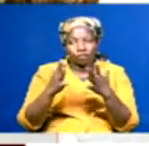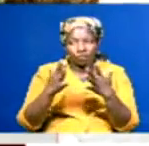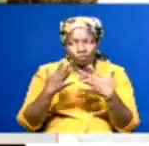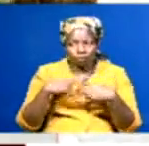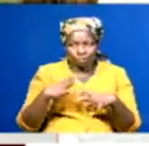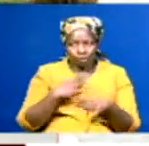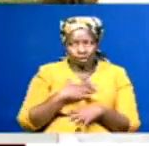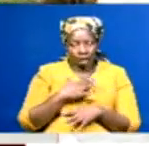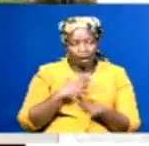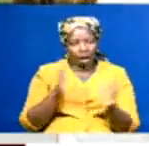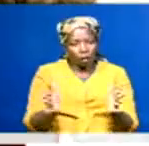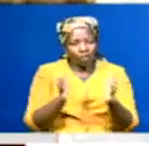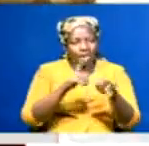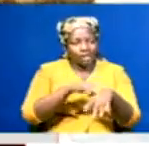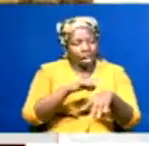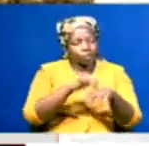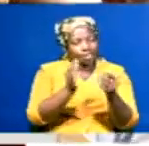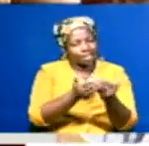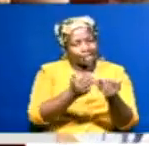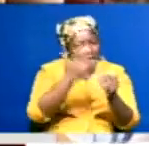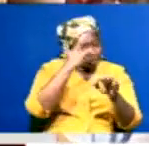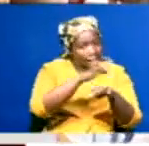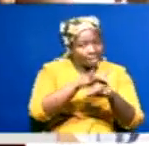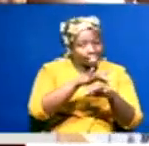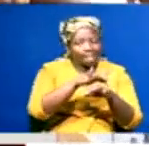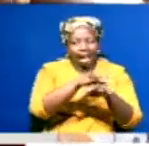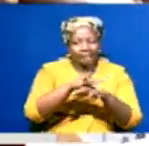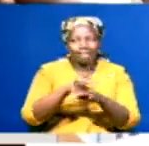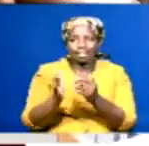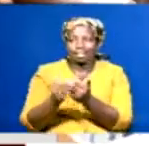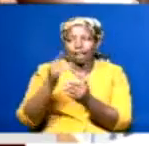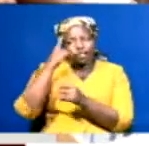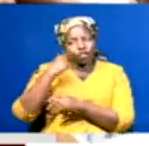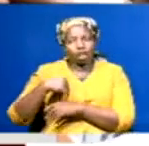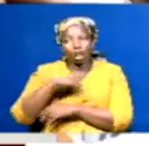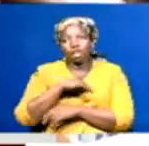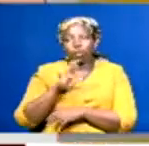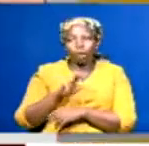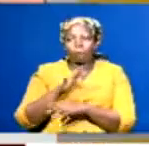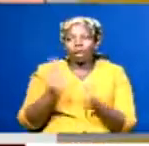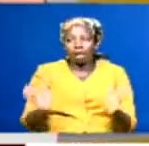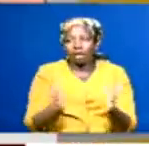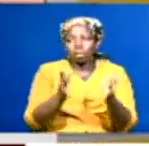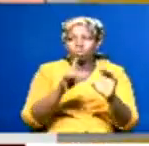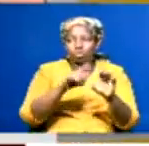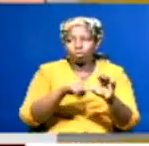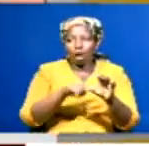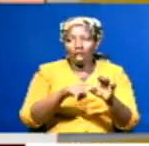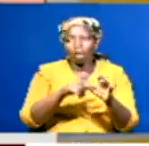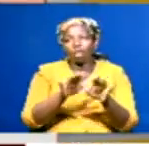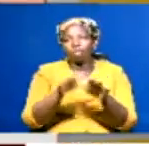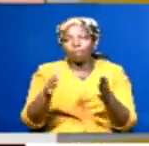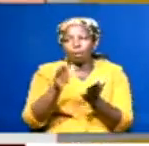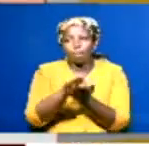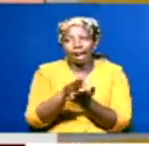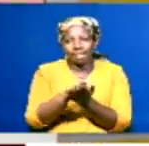of the earth will also take care of us. Women were also encouraged to join merry-go-rounds, use environmentally friendly cooking